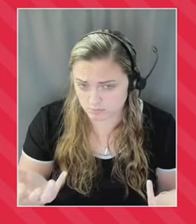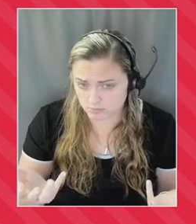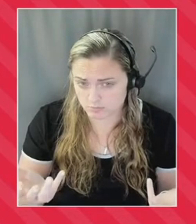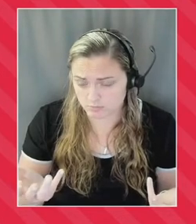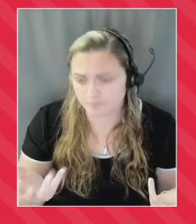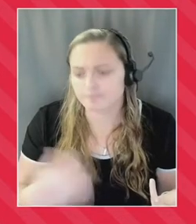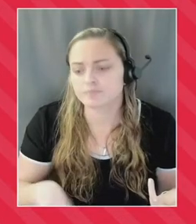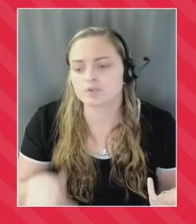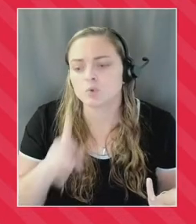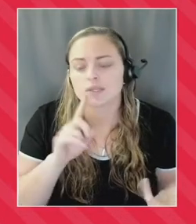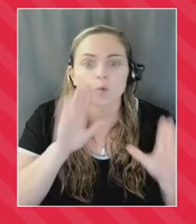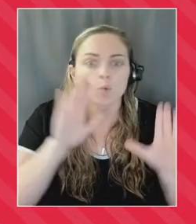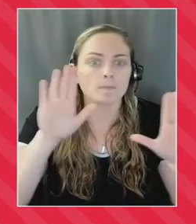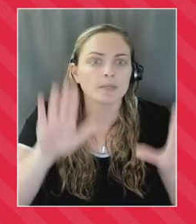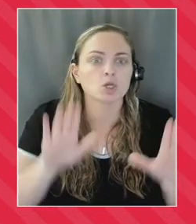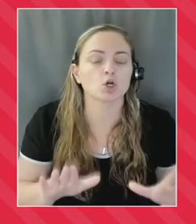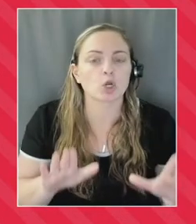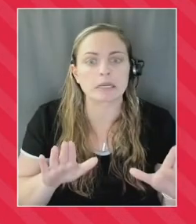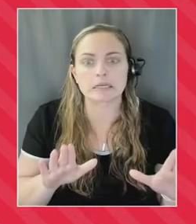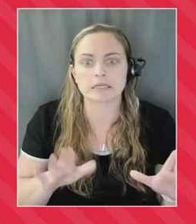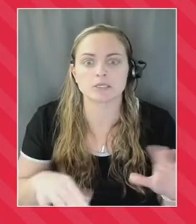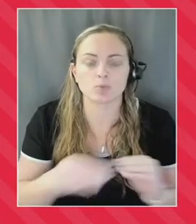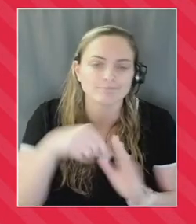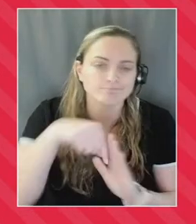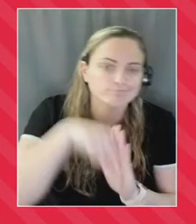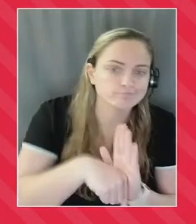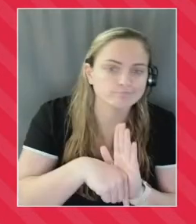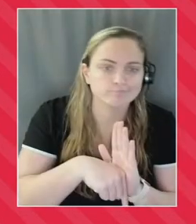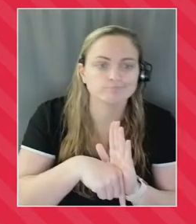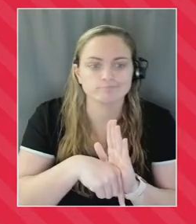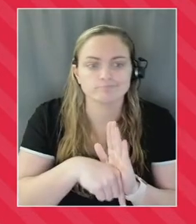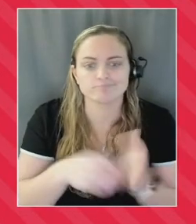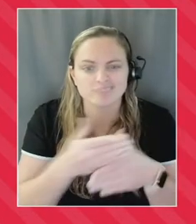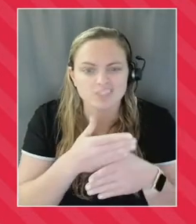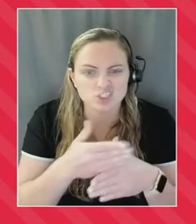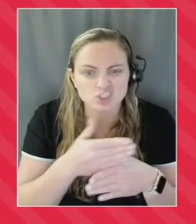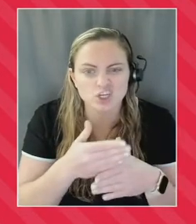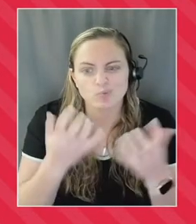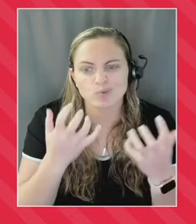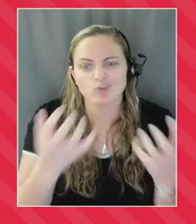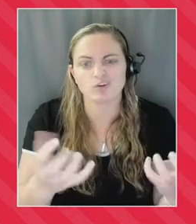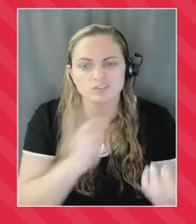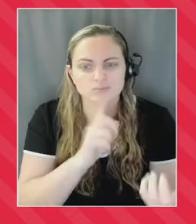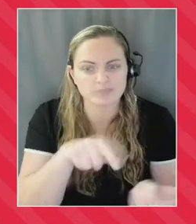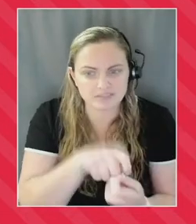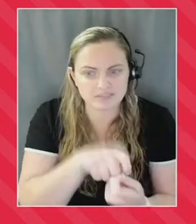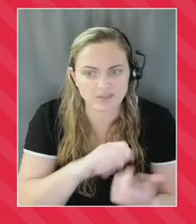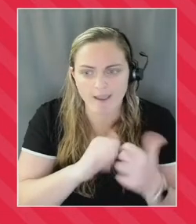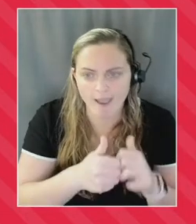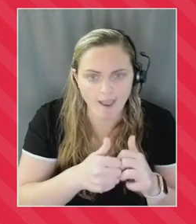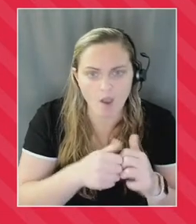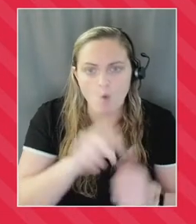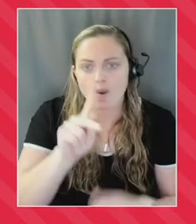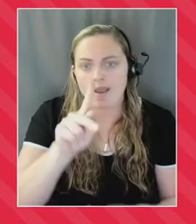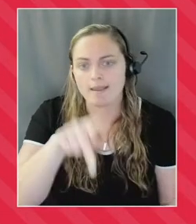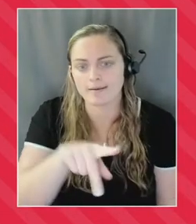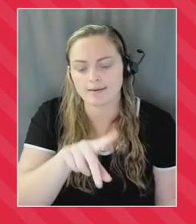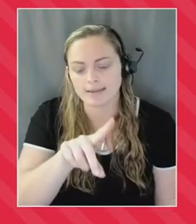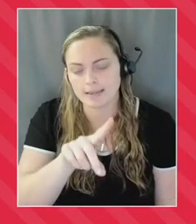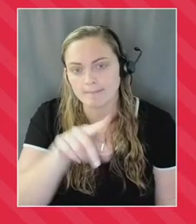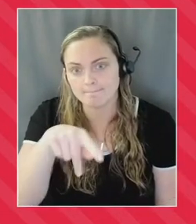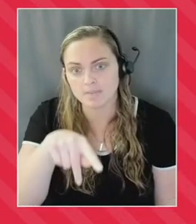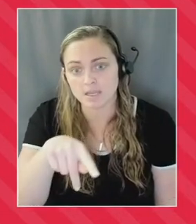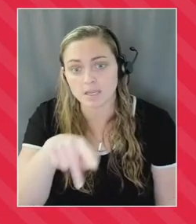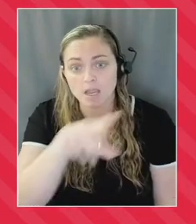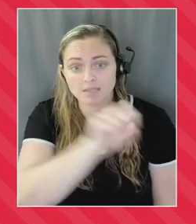be great to, you know, get a little bit deeper into that and share with the audience specifically how KDP and Stop and Shop are